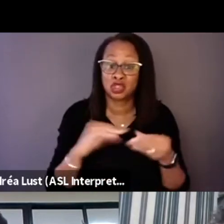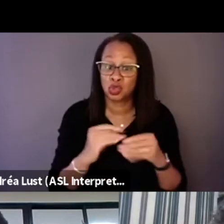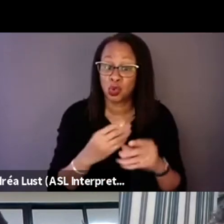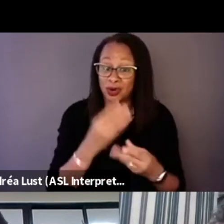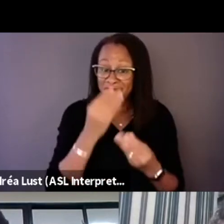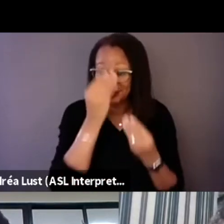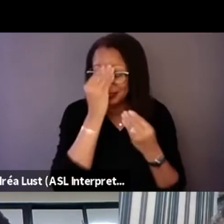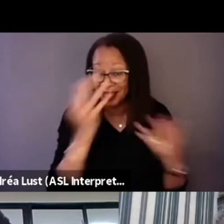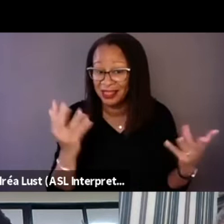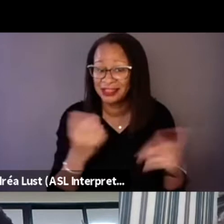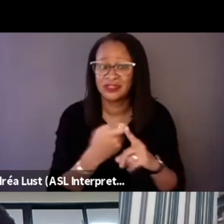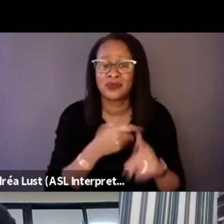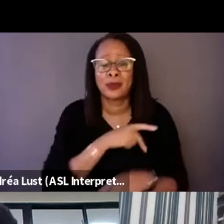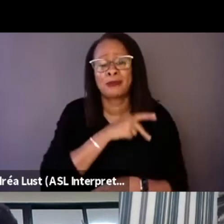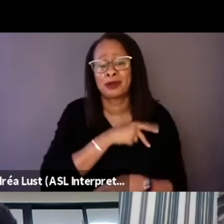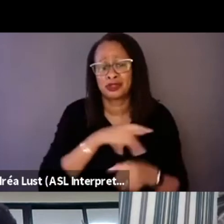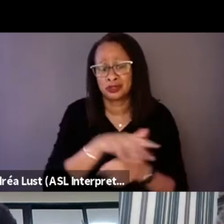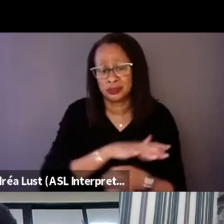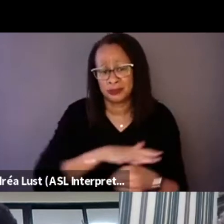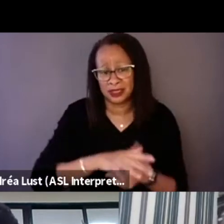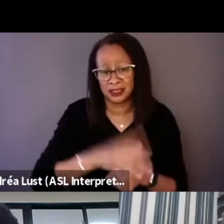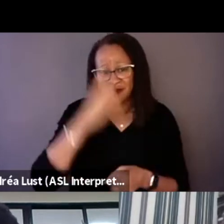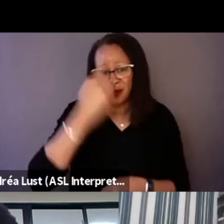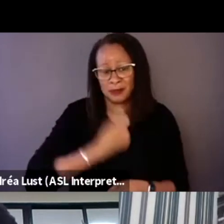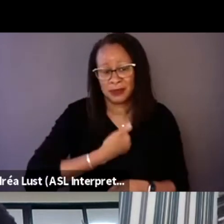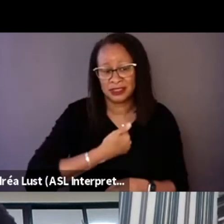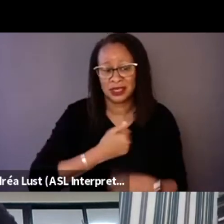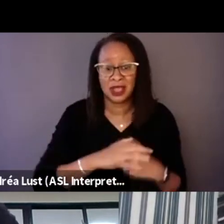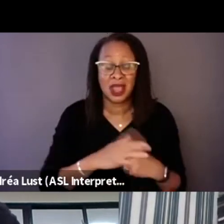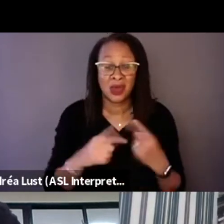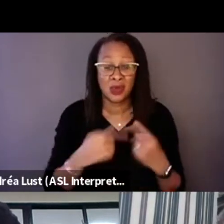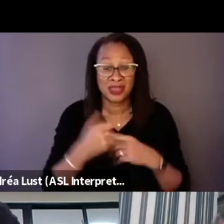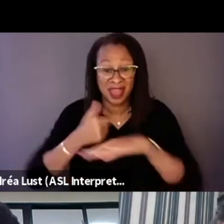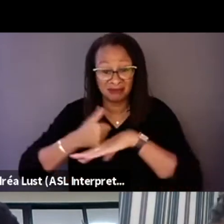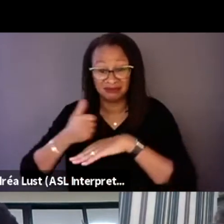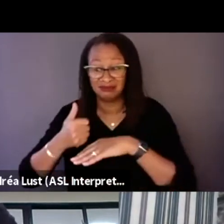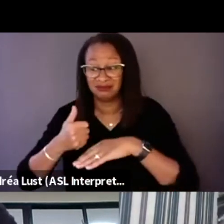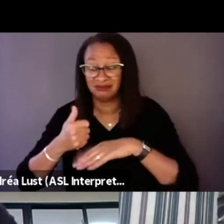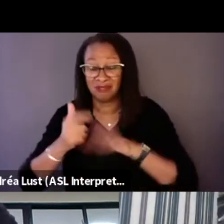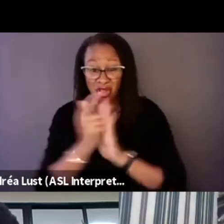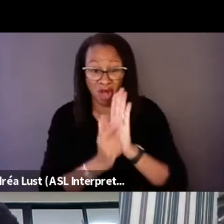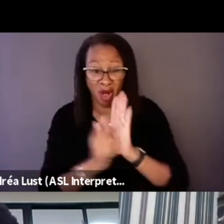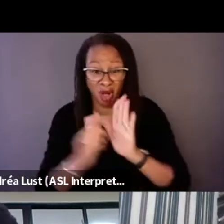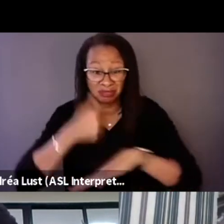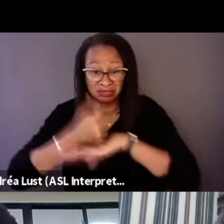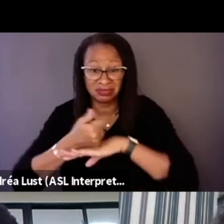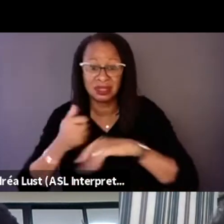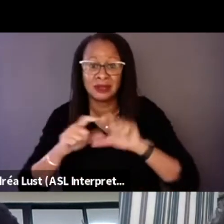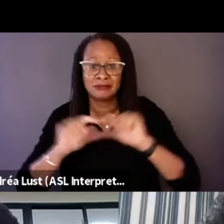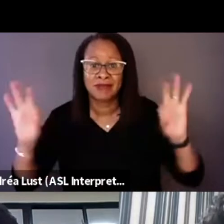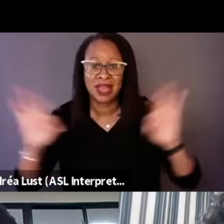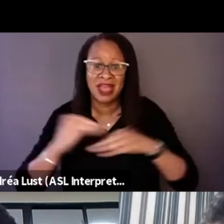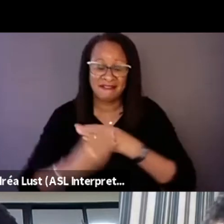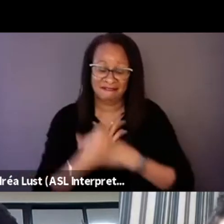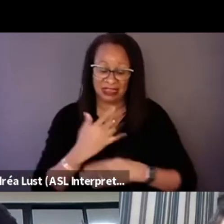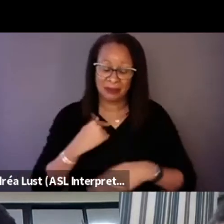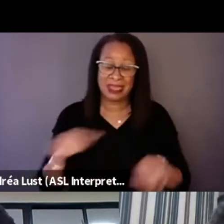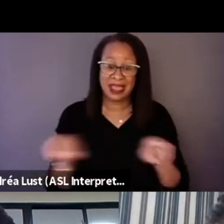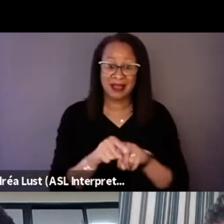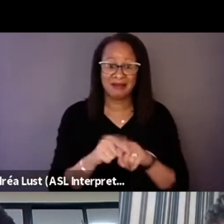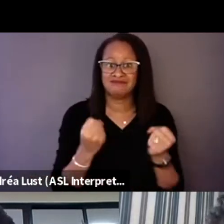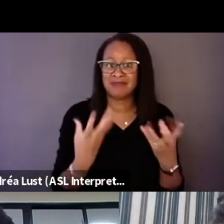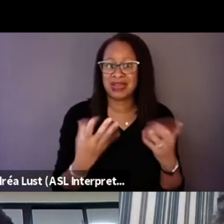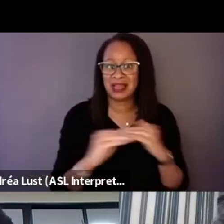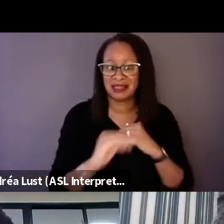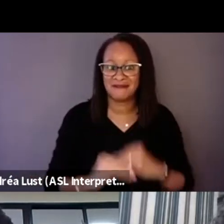personal space. And when this sentencia happened, it affected me on multiple levels. First of all, just as a human being, but